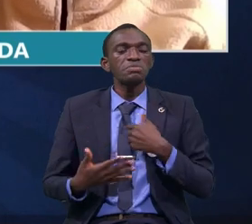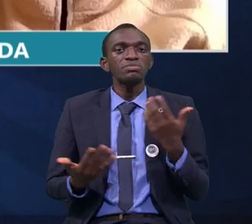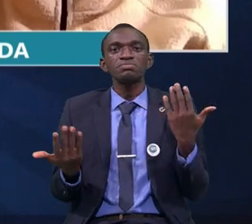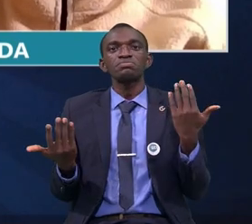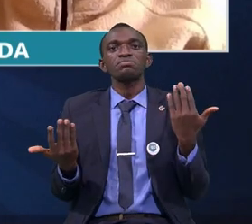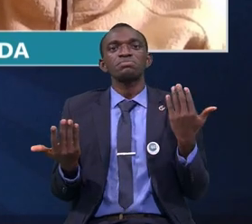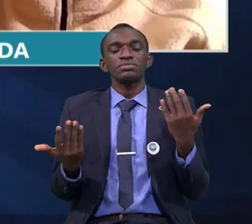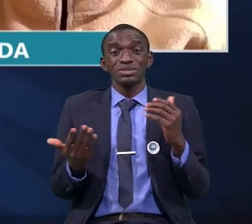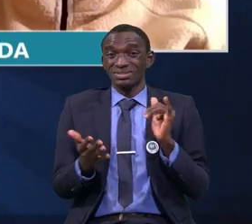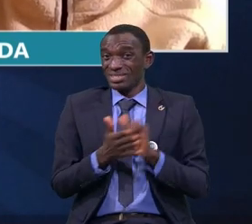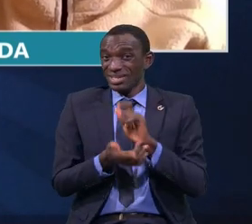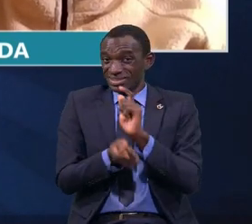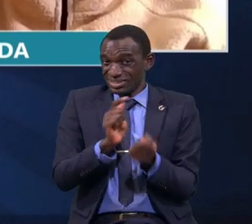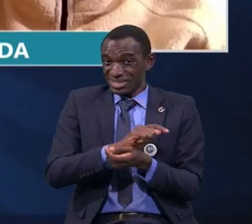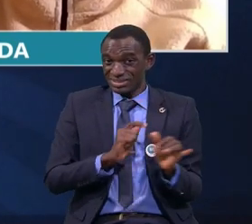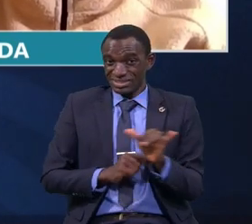That change will come upon your